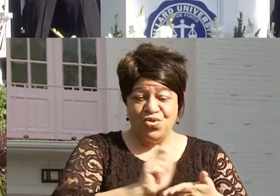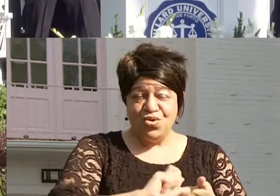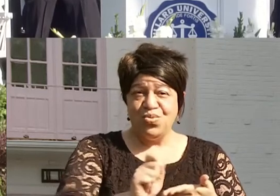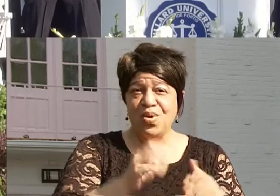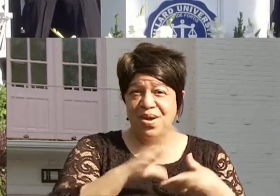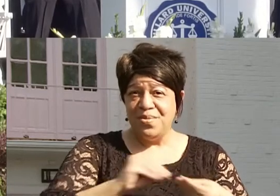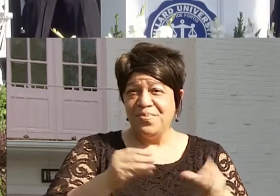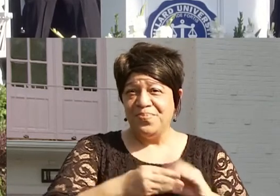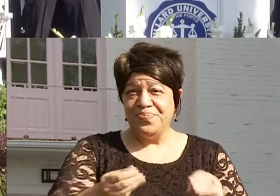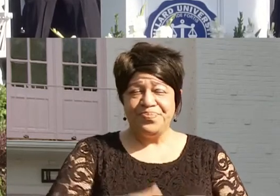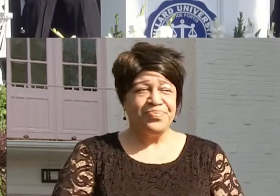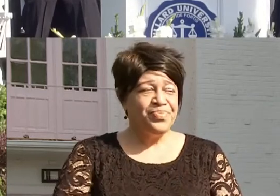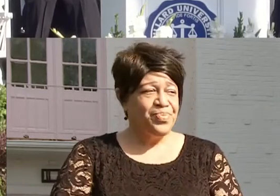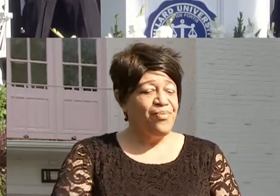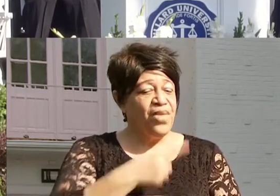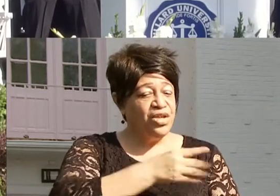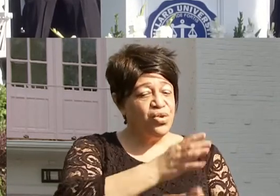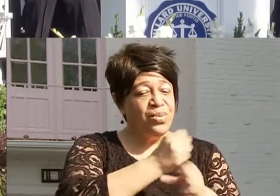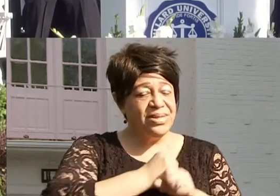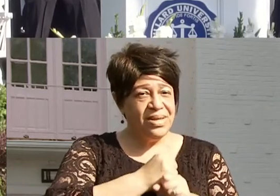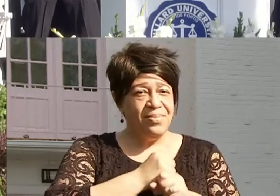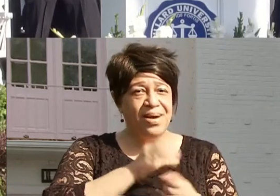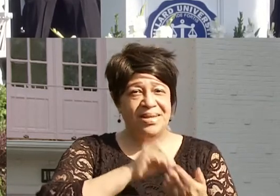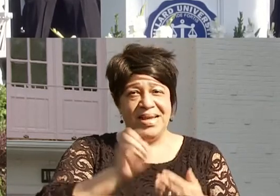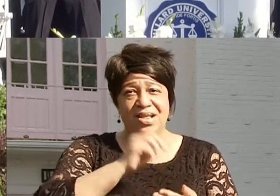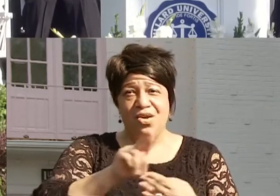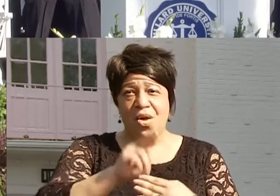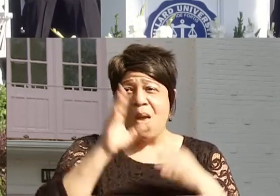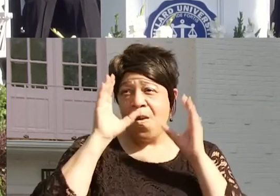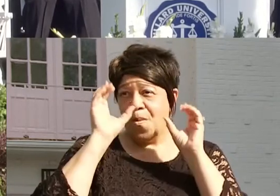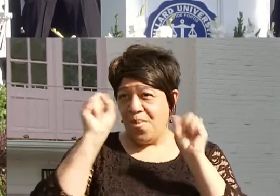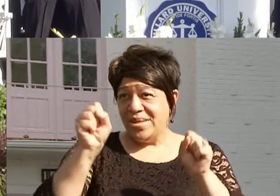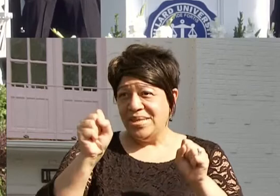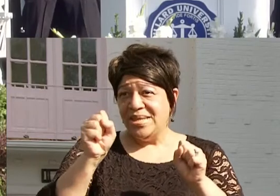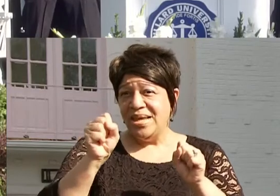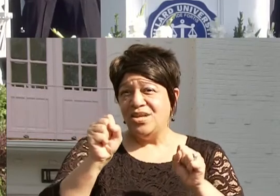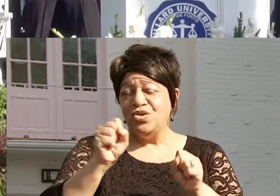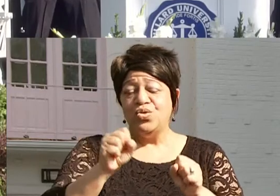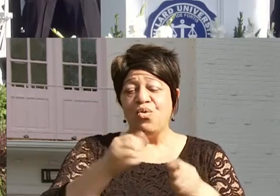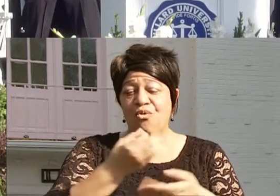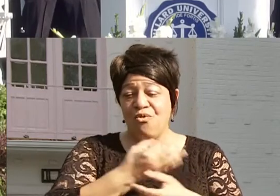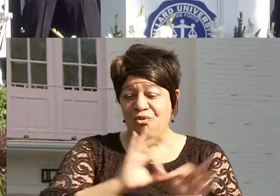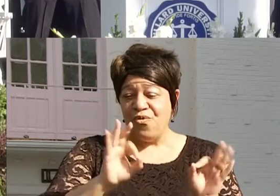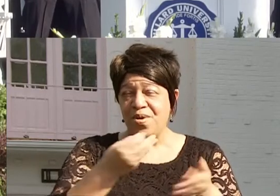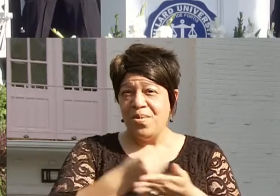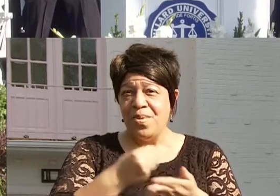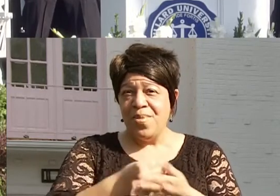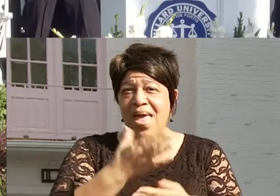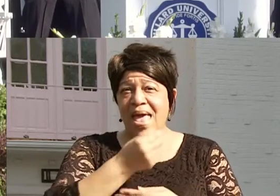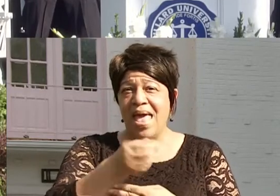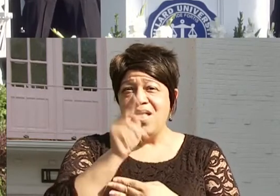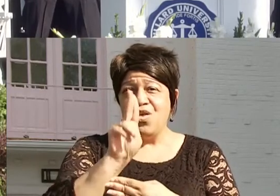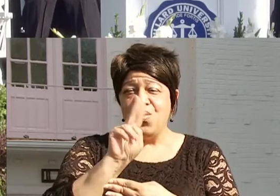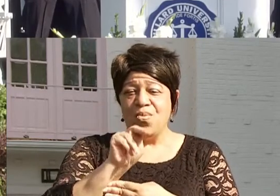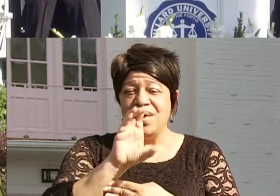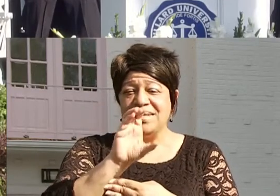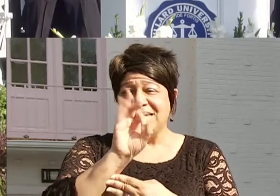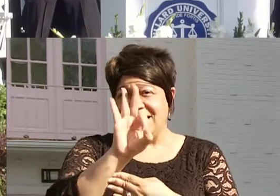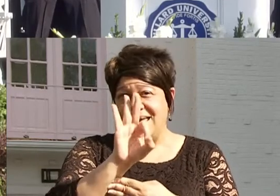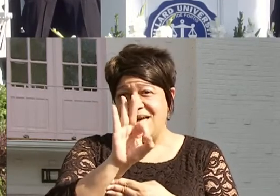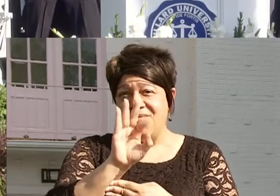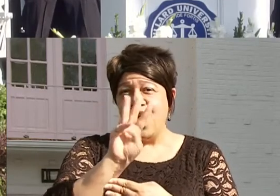She has been a recipient of the Dillard University Presidential Scholarship and the UNCF Wells Fargo